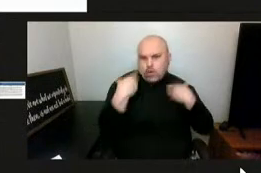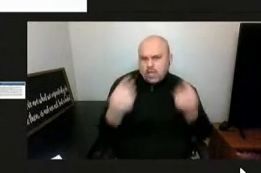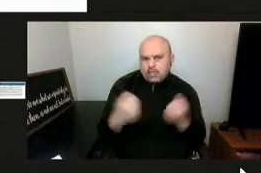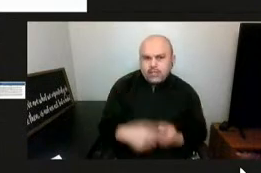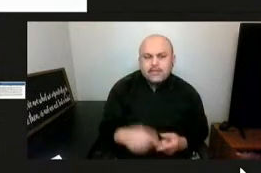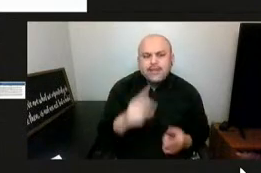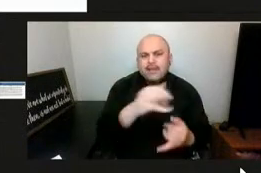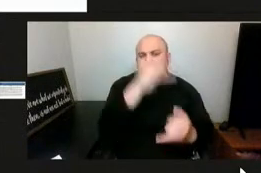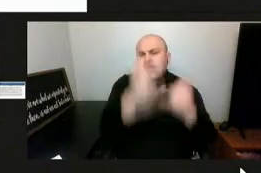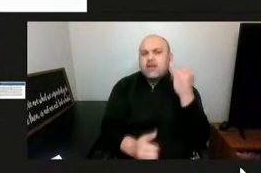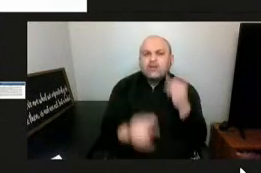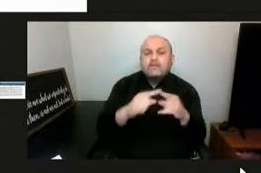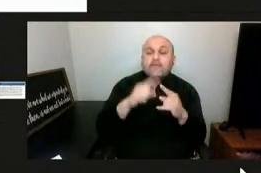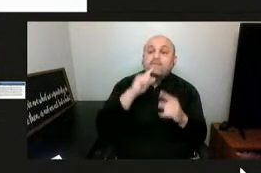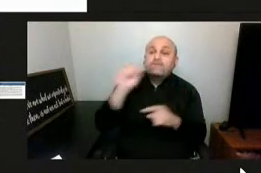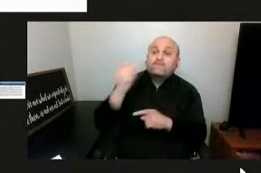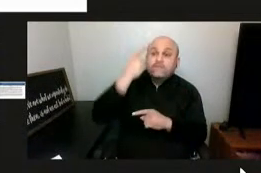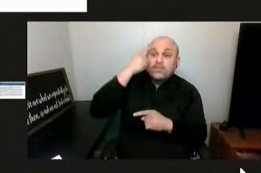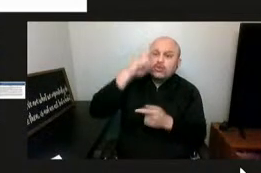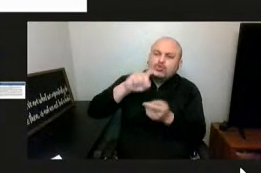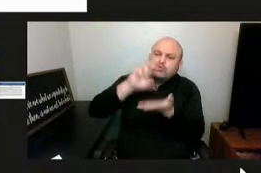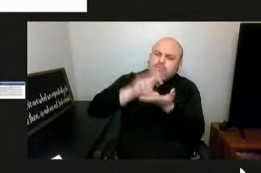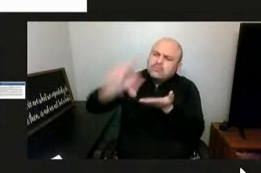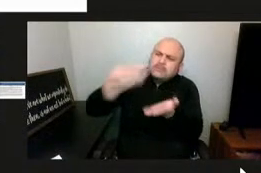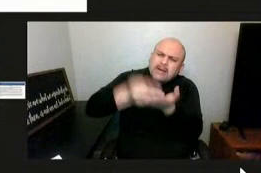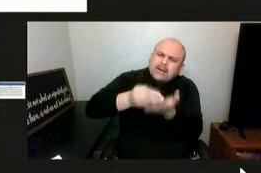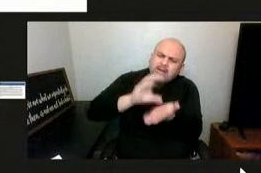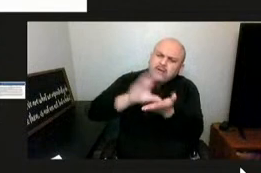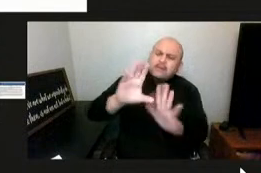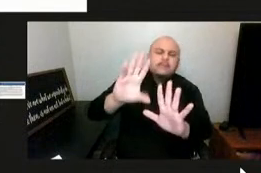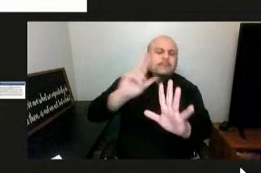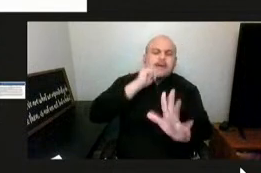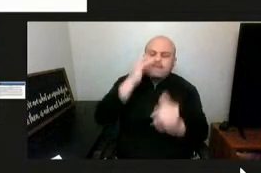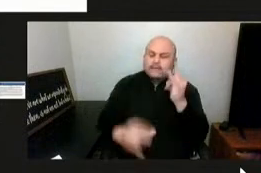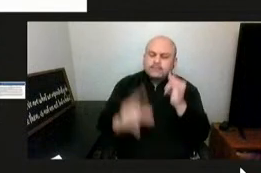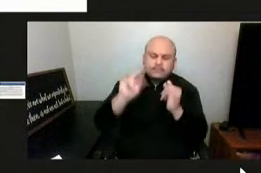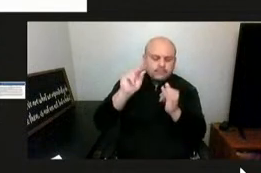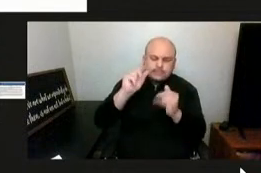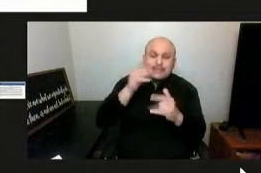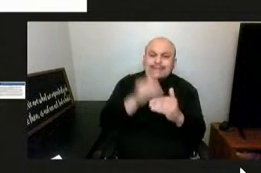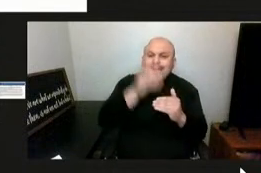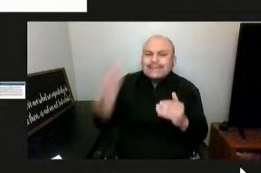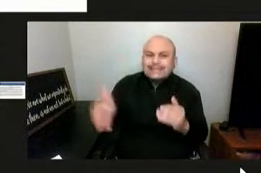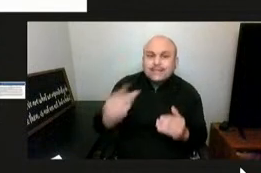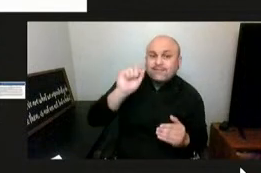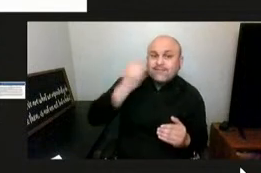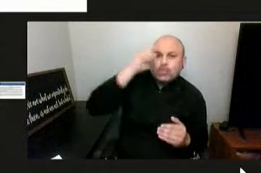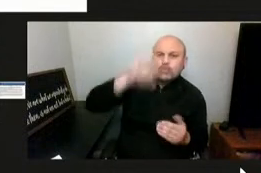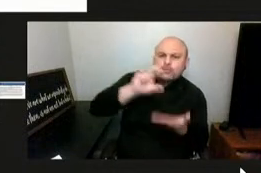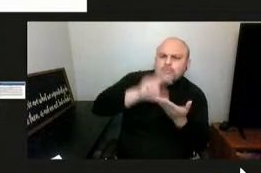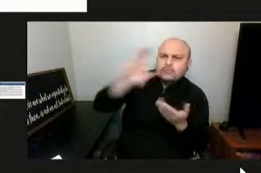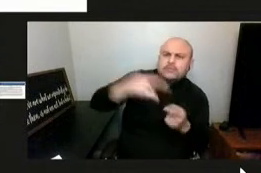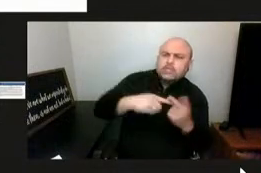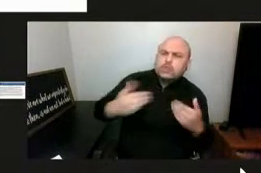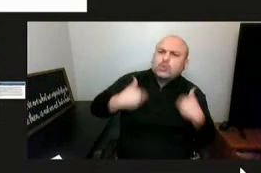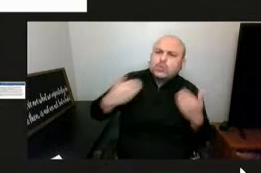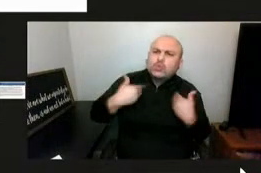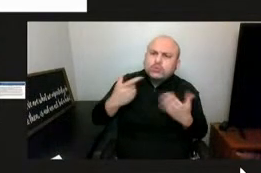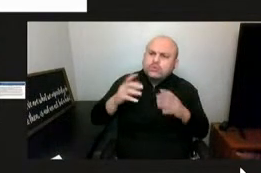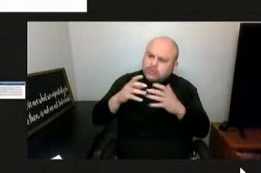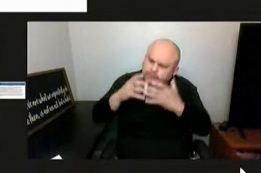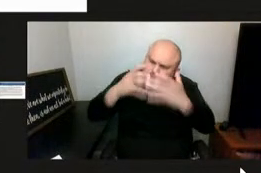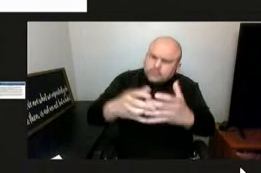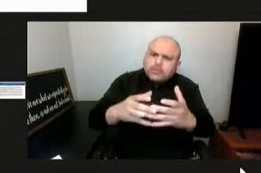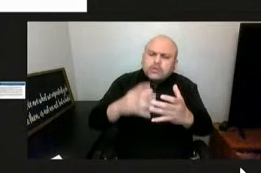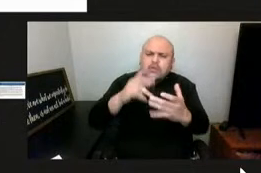the federal government should invest in, oh, I'm sorry, not finally, the next one, federal government should invest in youth-led movements through